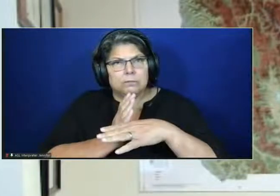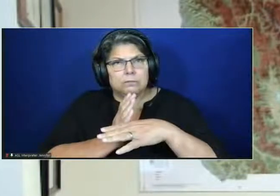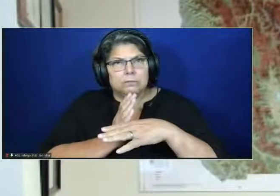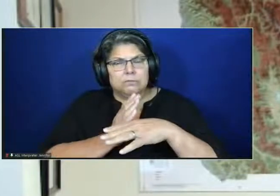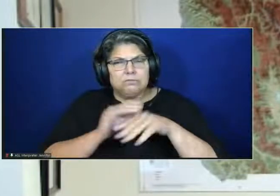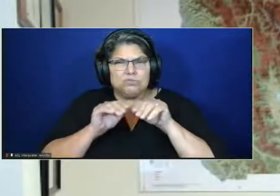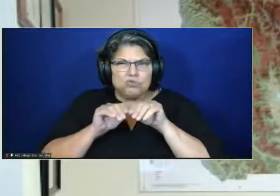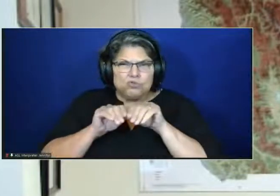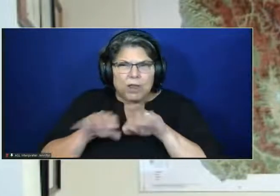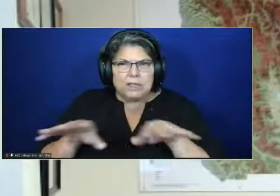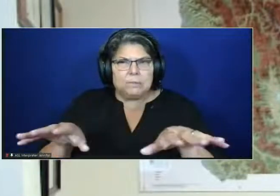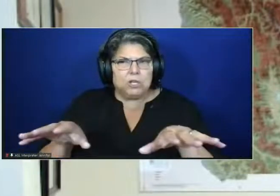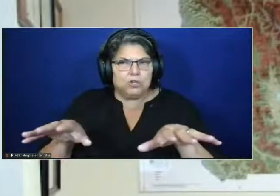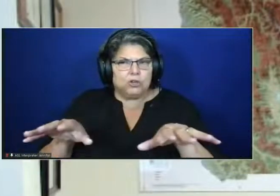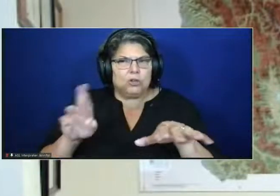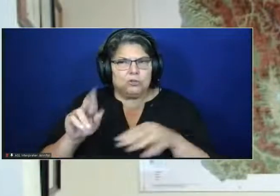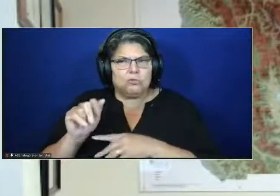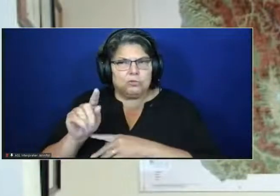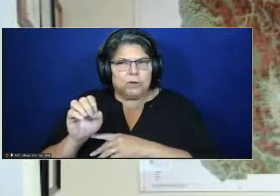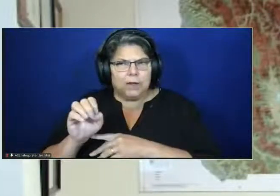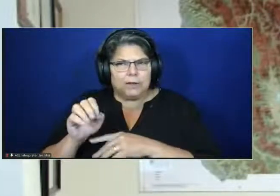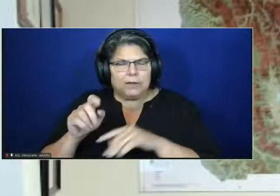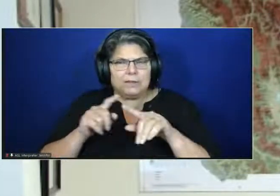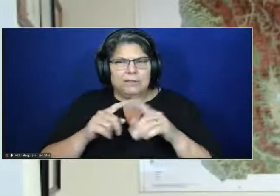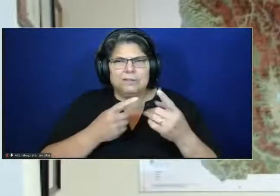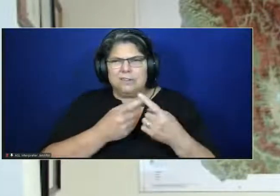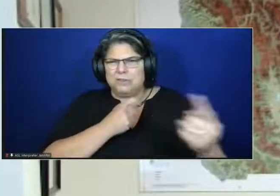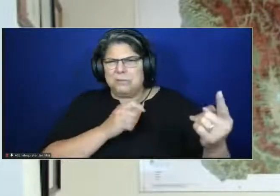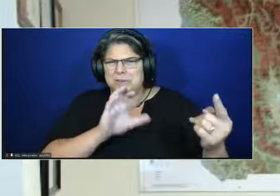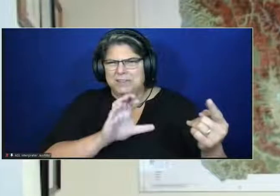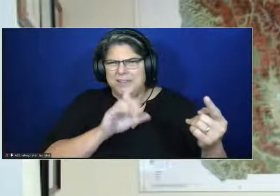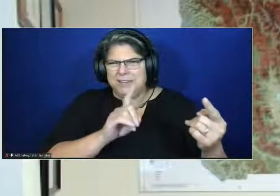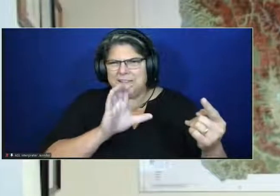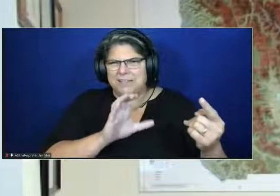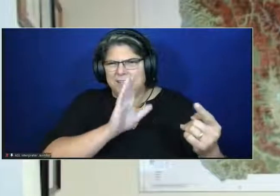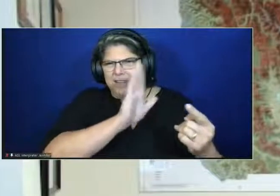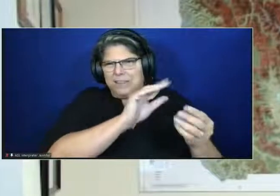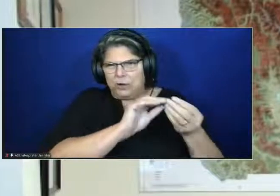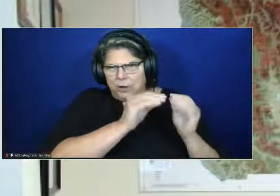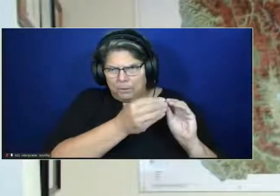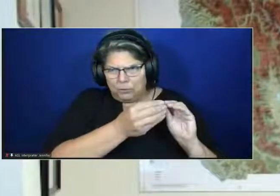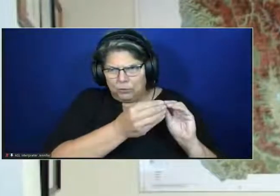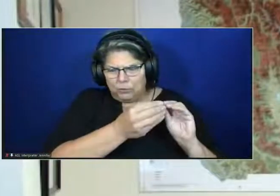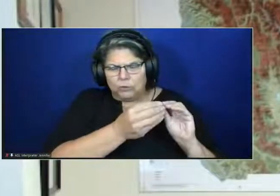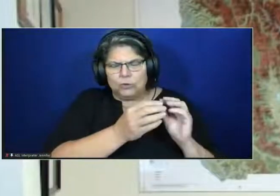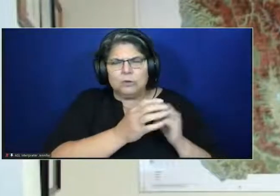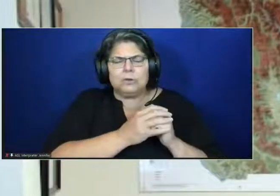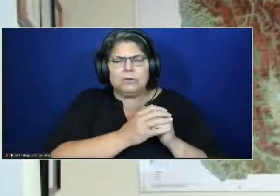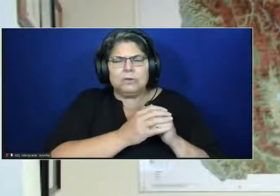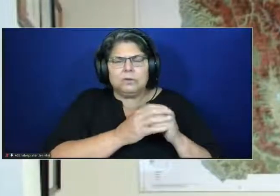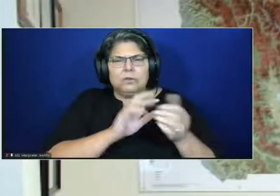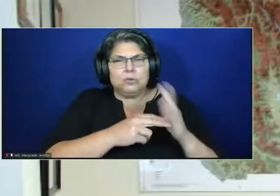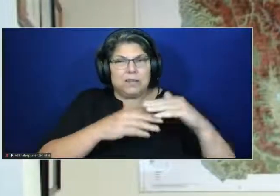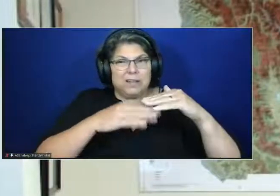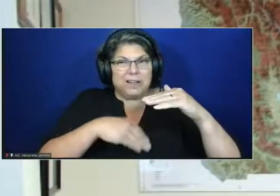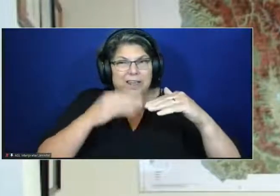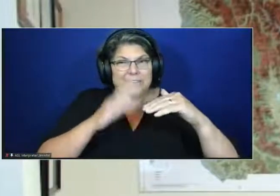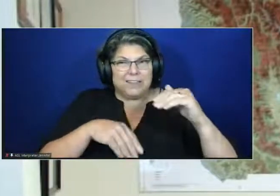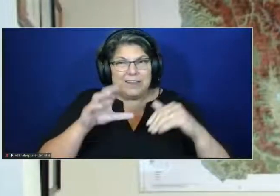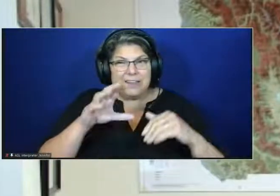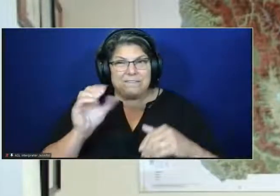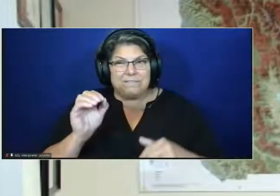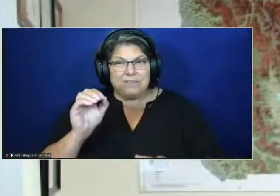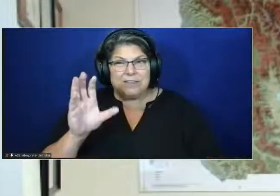transmission rate based on the CDC values, and that would be less than 50 cases